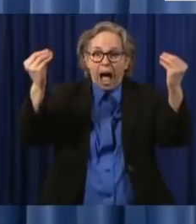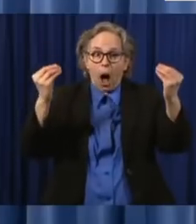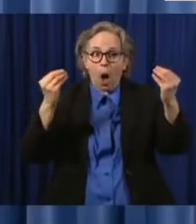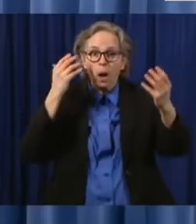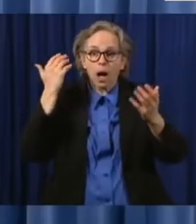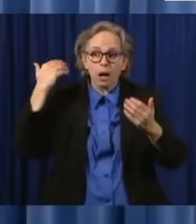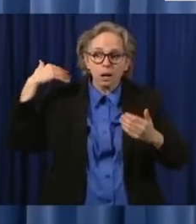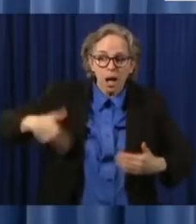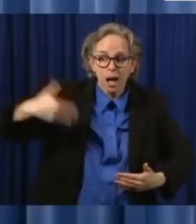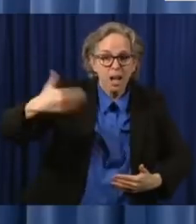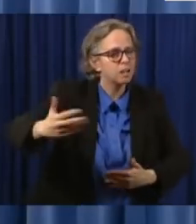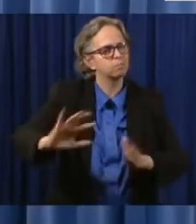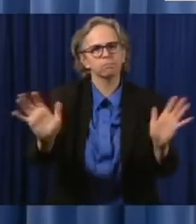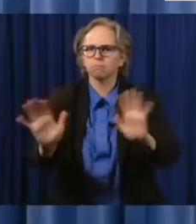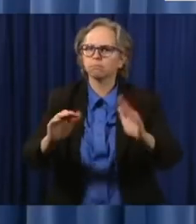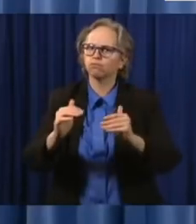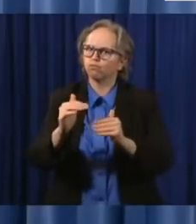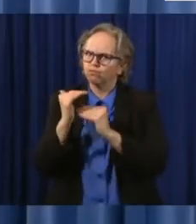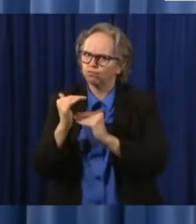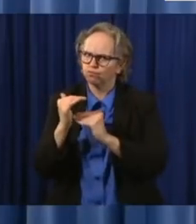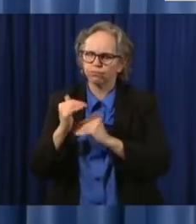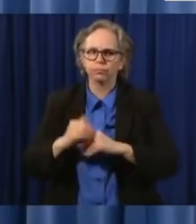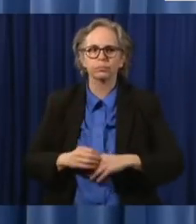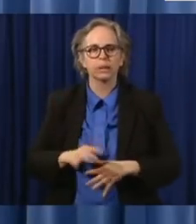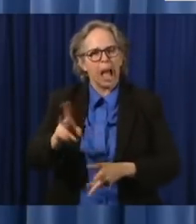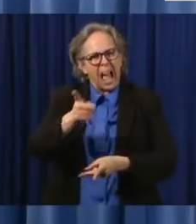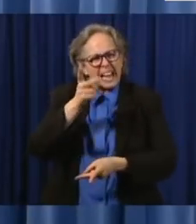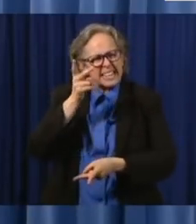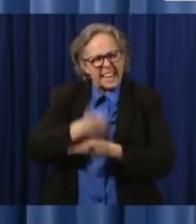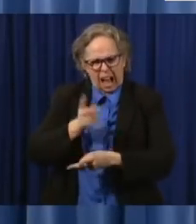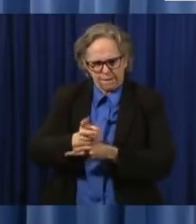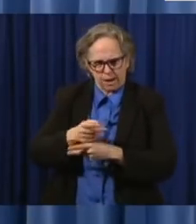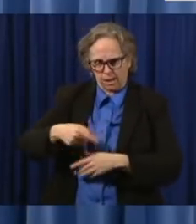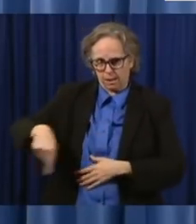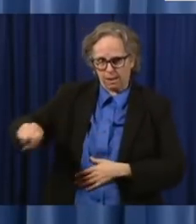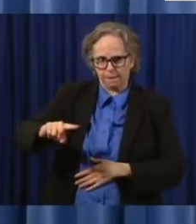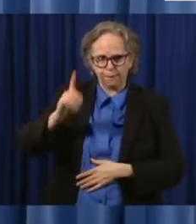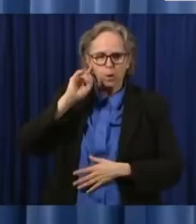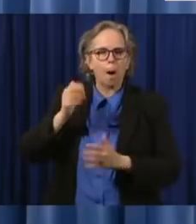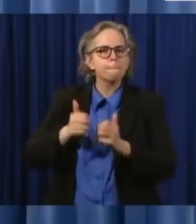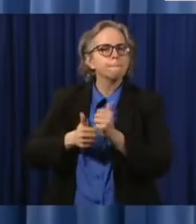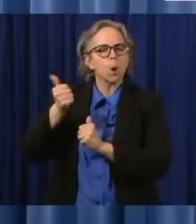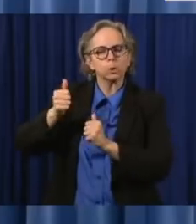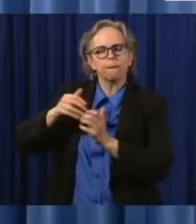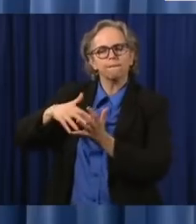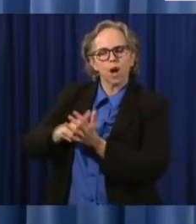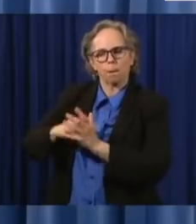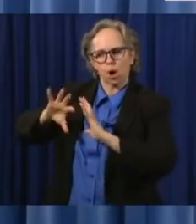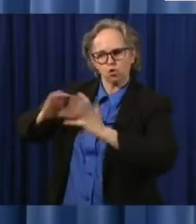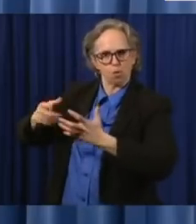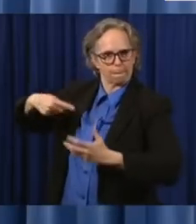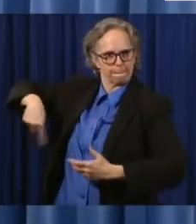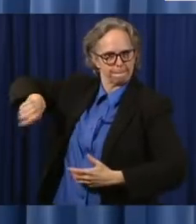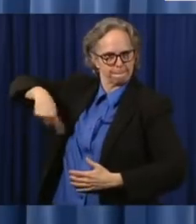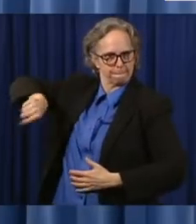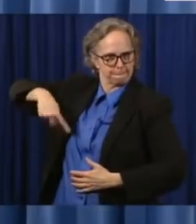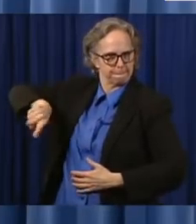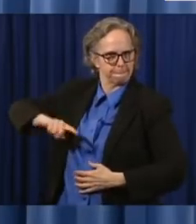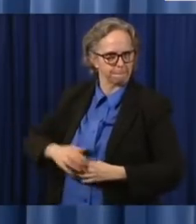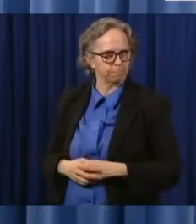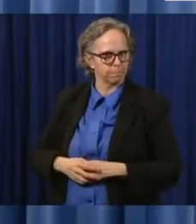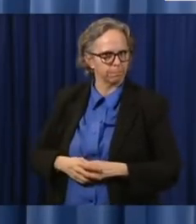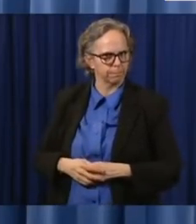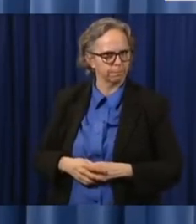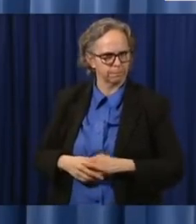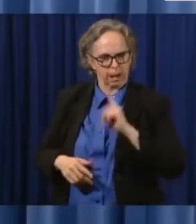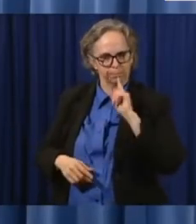be exceedingly careful. That's for our most vulnerable Ohioans. And again, It is a significant number